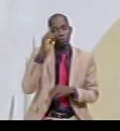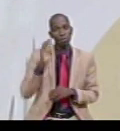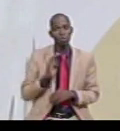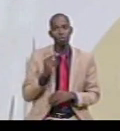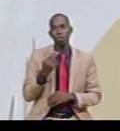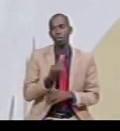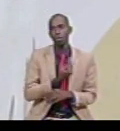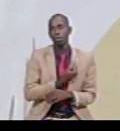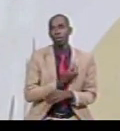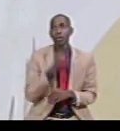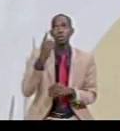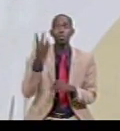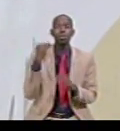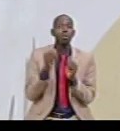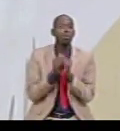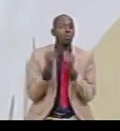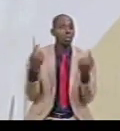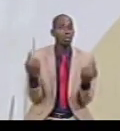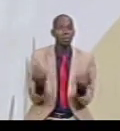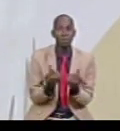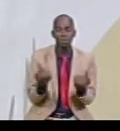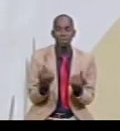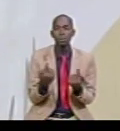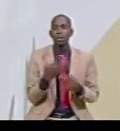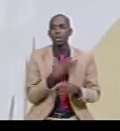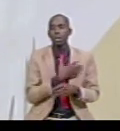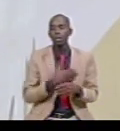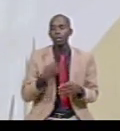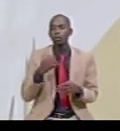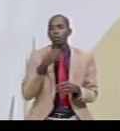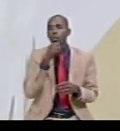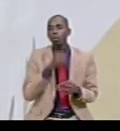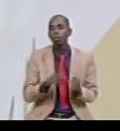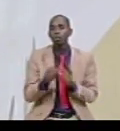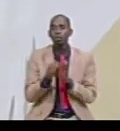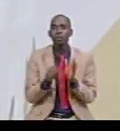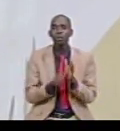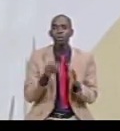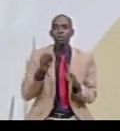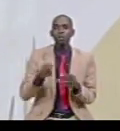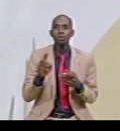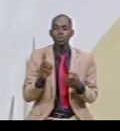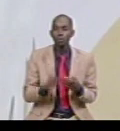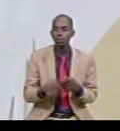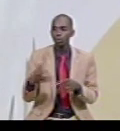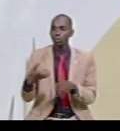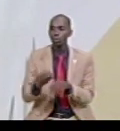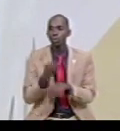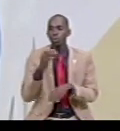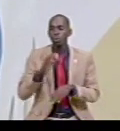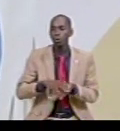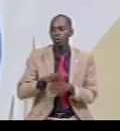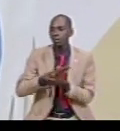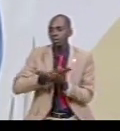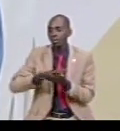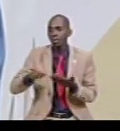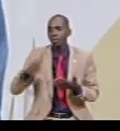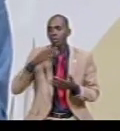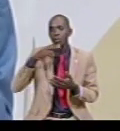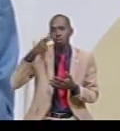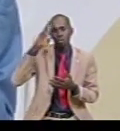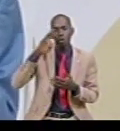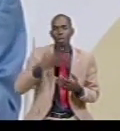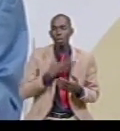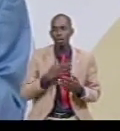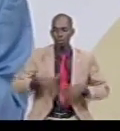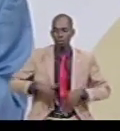us the Old Testament dispensation they have to lay hands on the giftless goals and confess all the sins